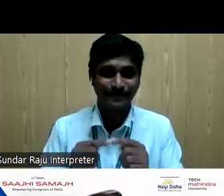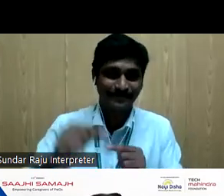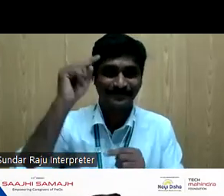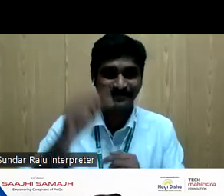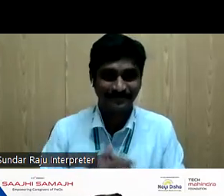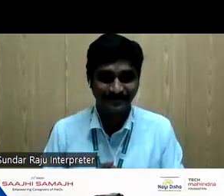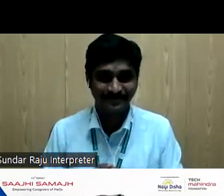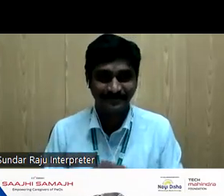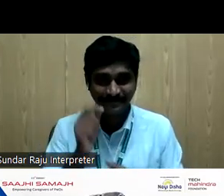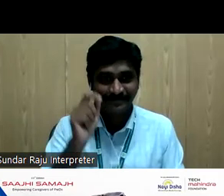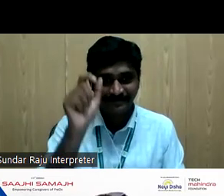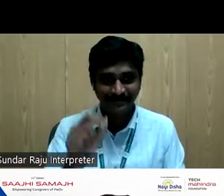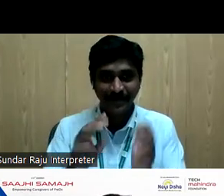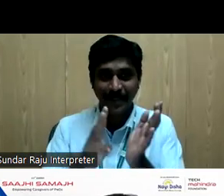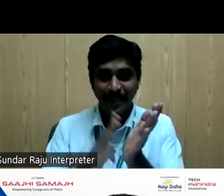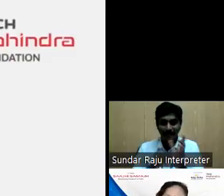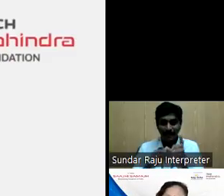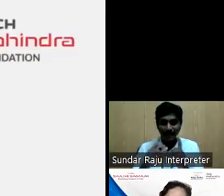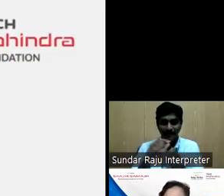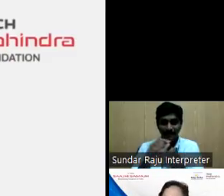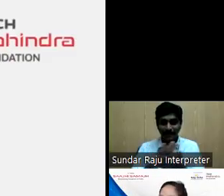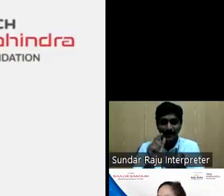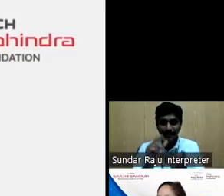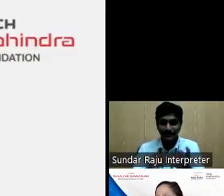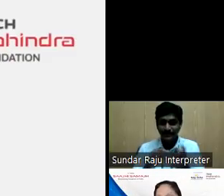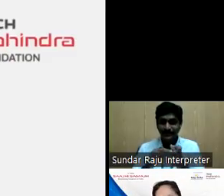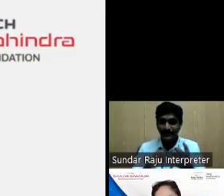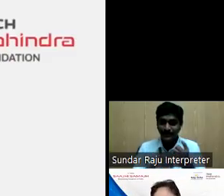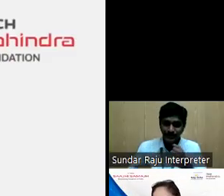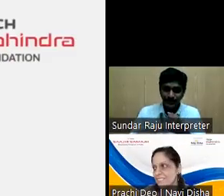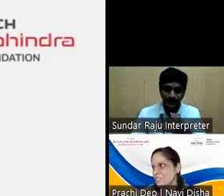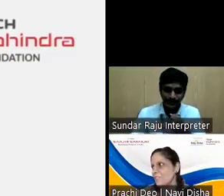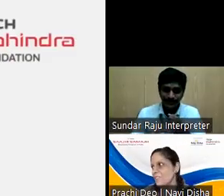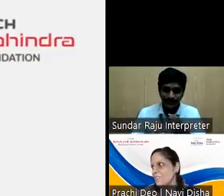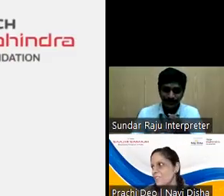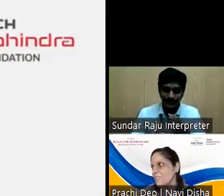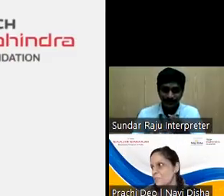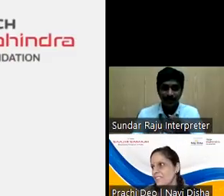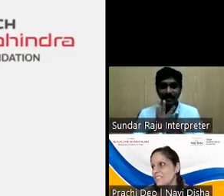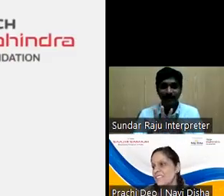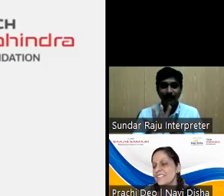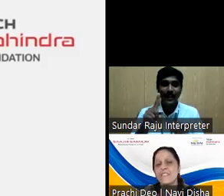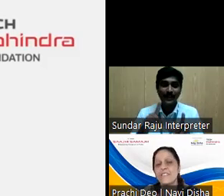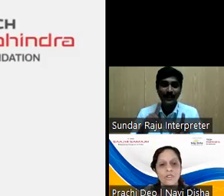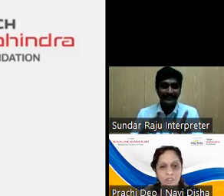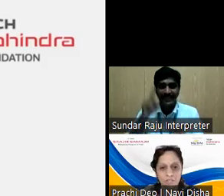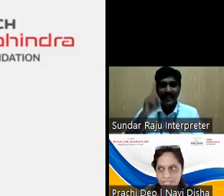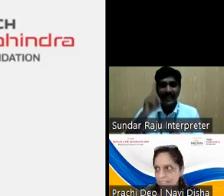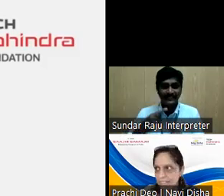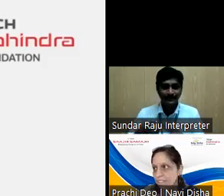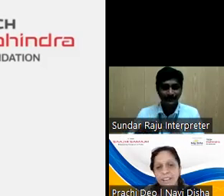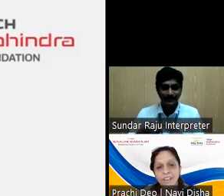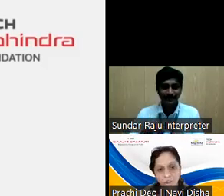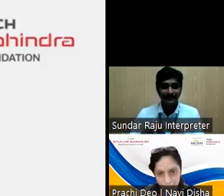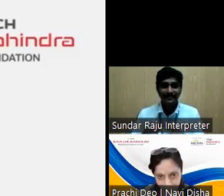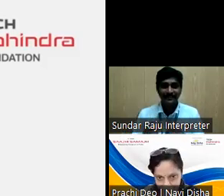Warm welcome to Mr. Madhusudhan Reddy, who is a seasoned social worker with 35 plus years of experience. He's the founder of